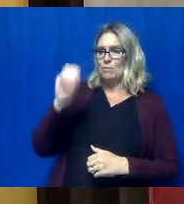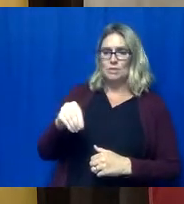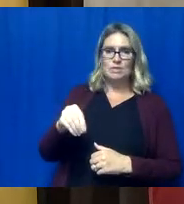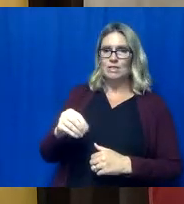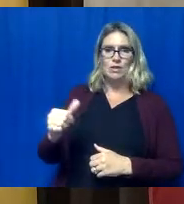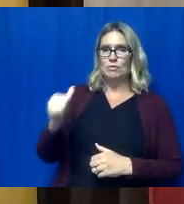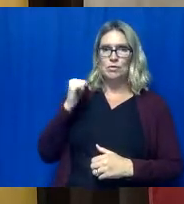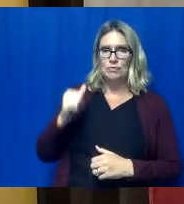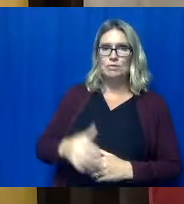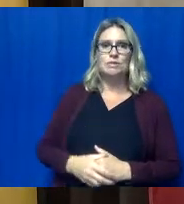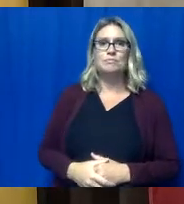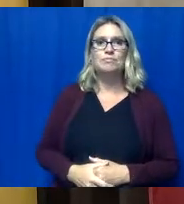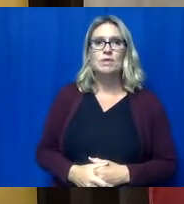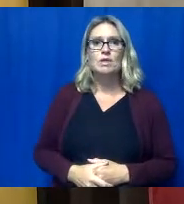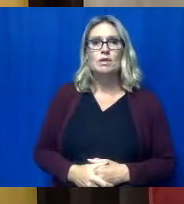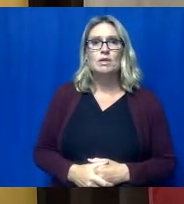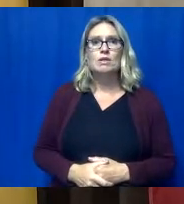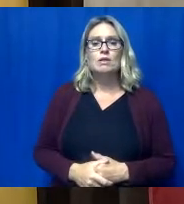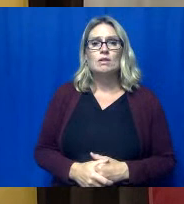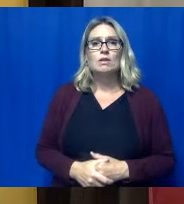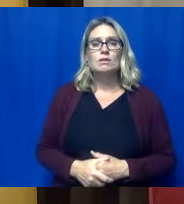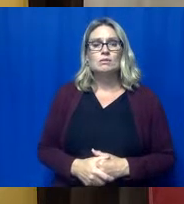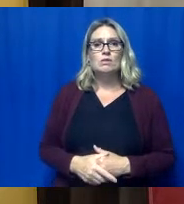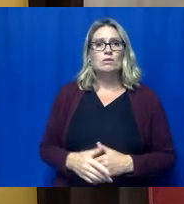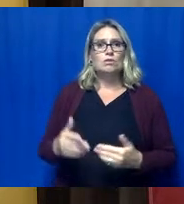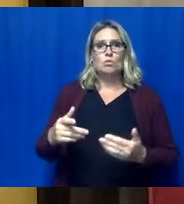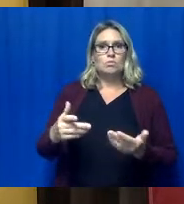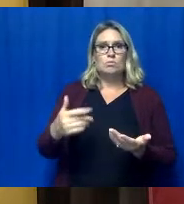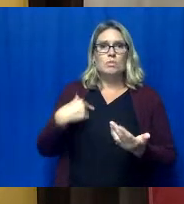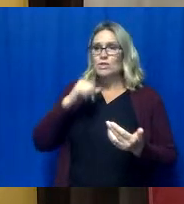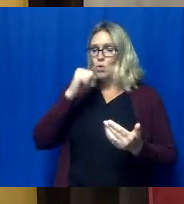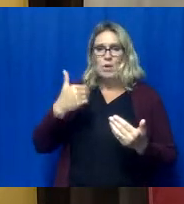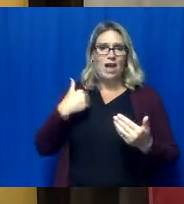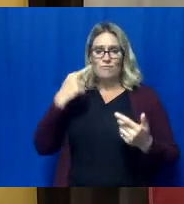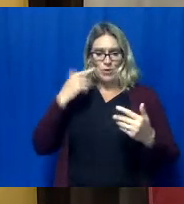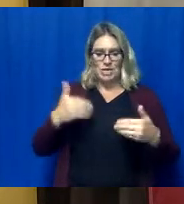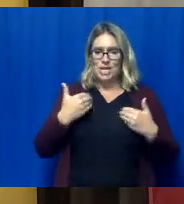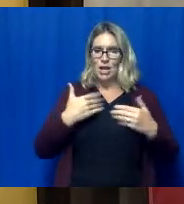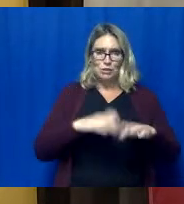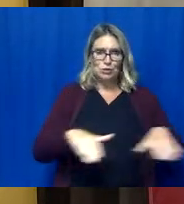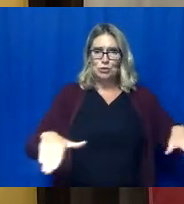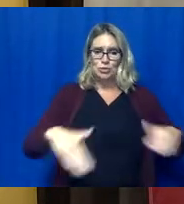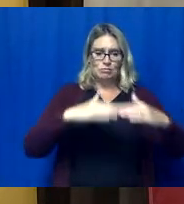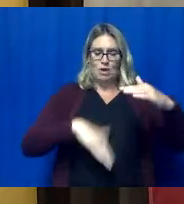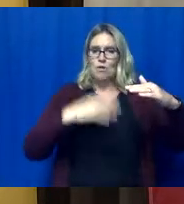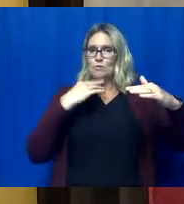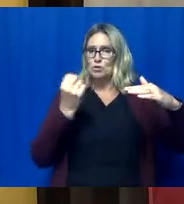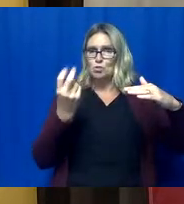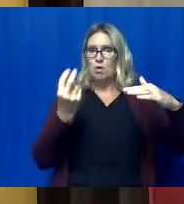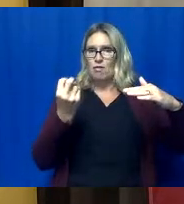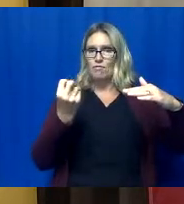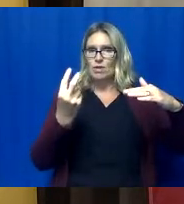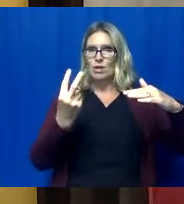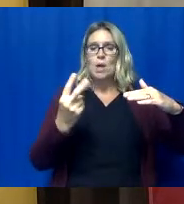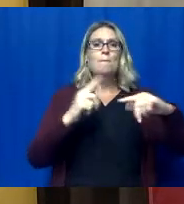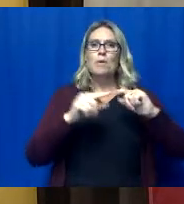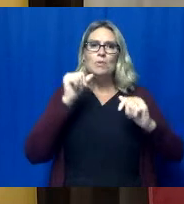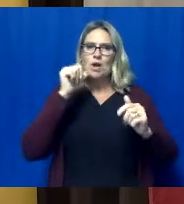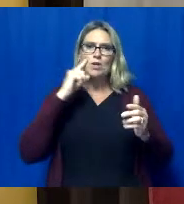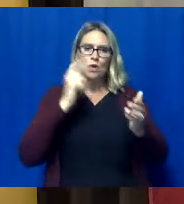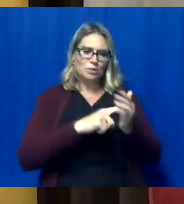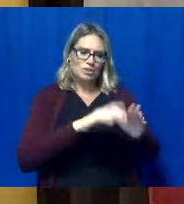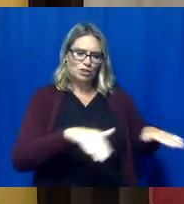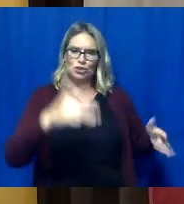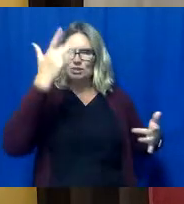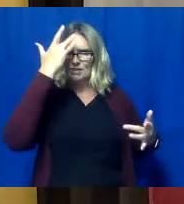about a lot of this, we don't have vaccines that are readily available for the younger population, but we're also not seeing the sickness in the younger population. We're not seeing